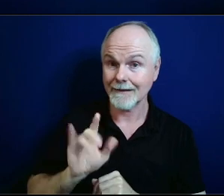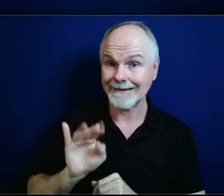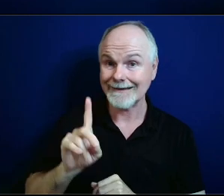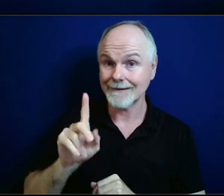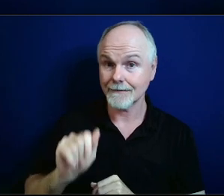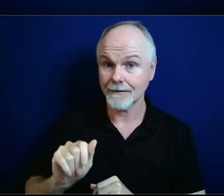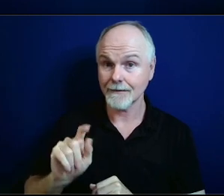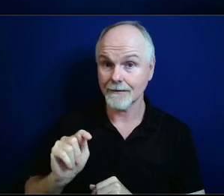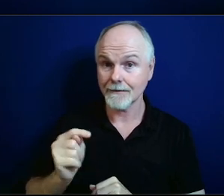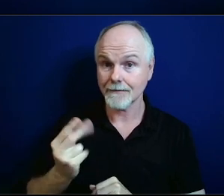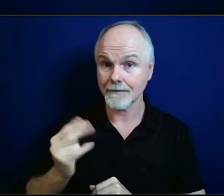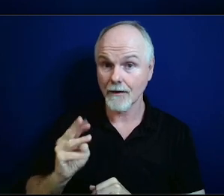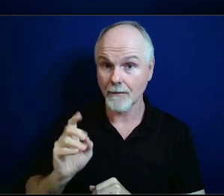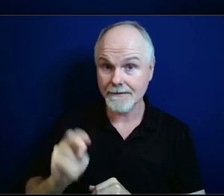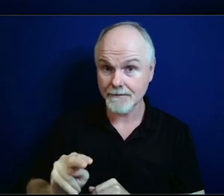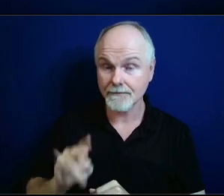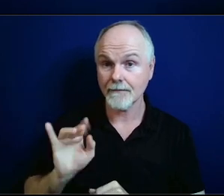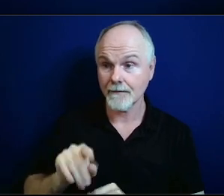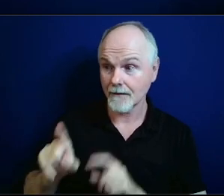medical history.